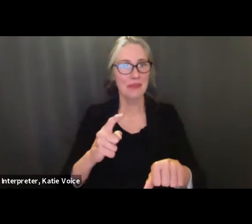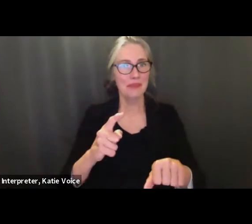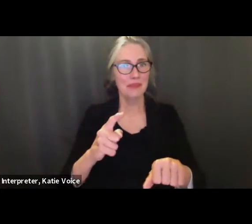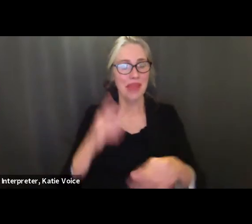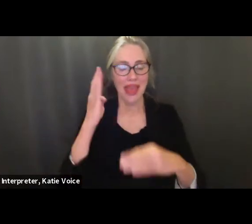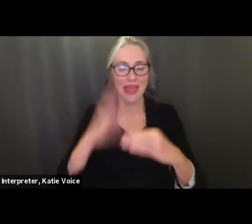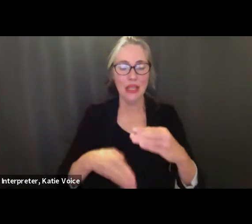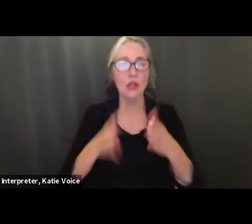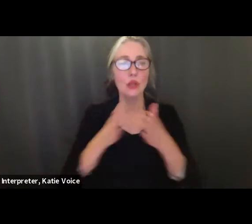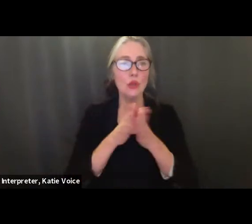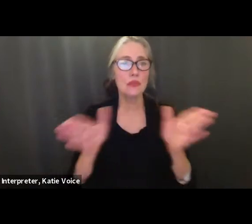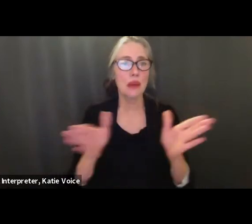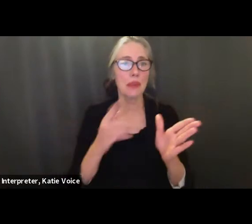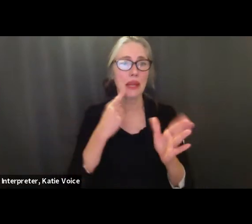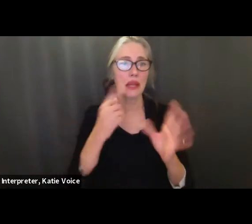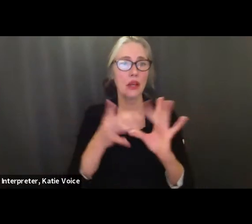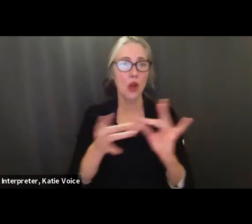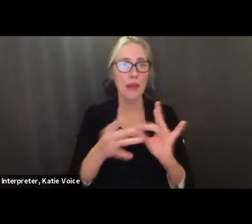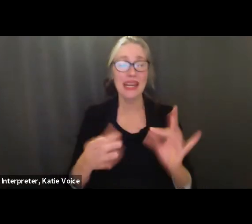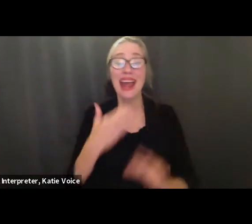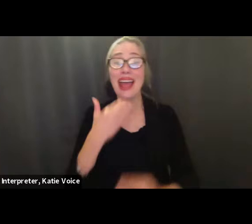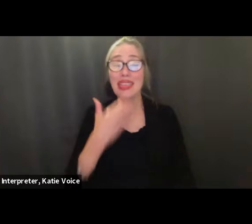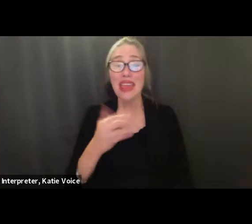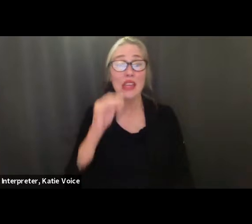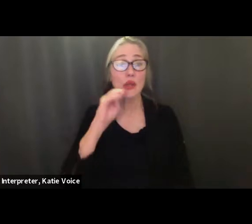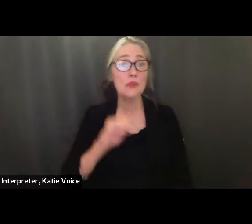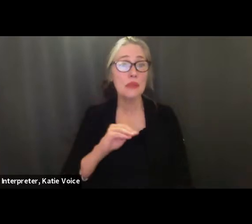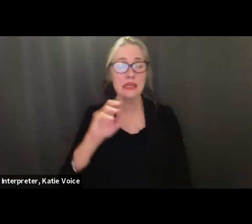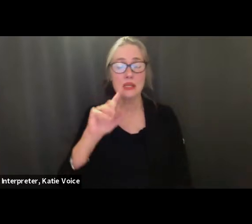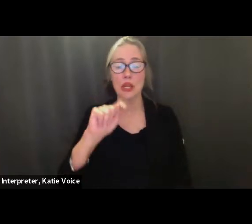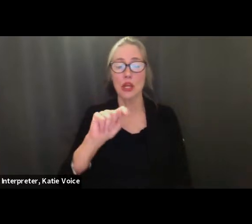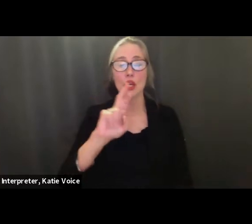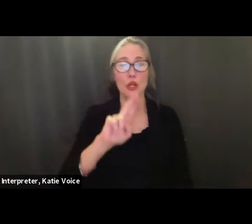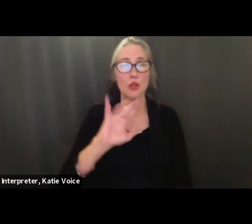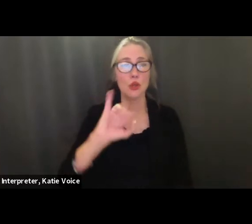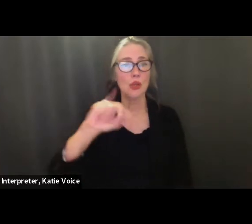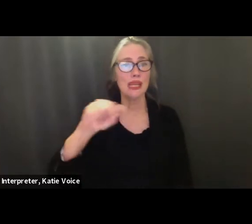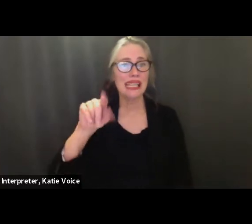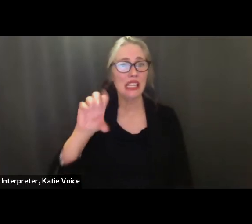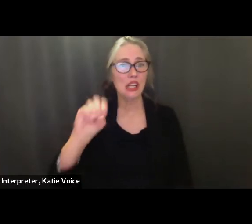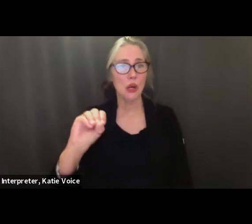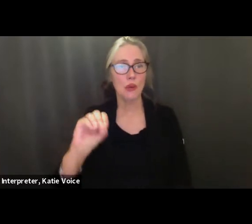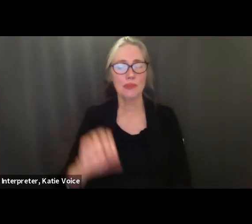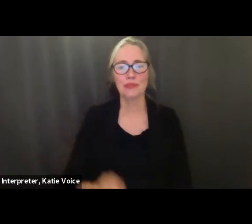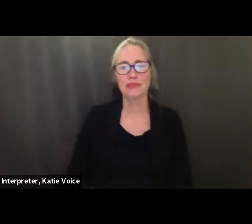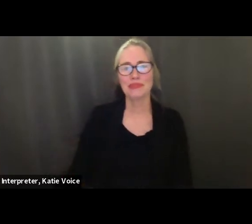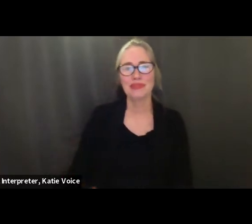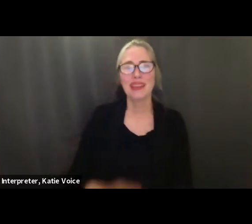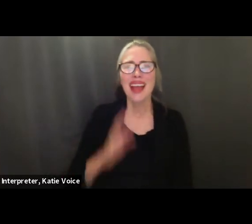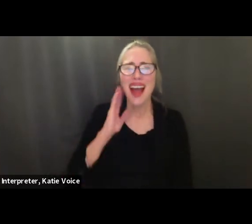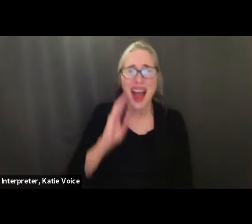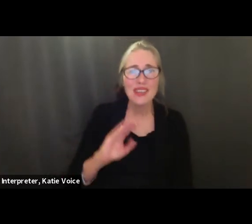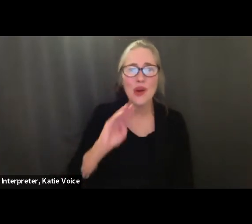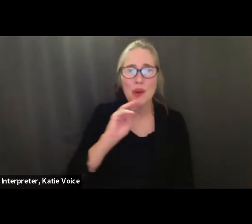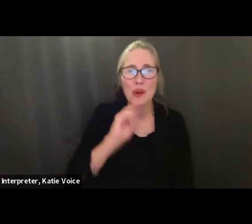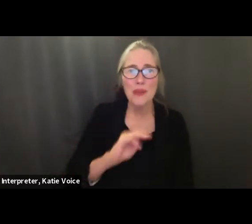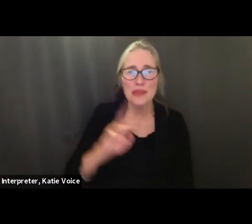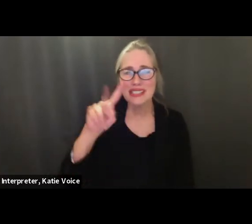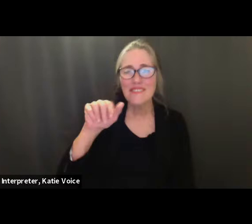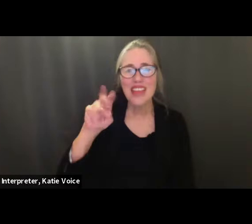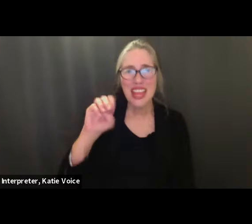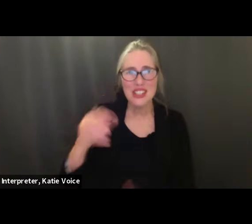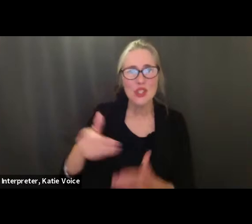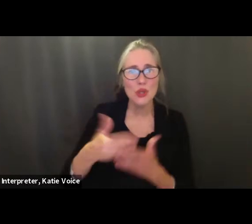Ms. Trujillo. Mr. Vance, I know that you're new here, but you certainly